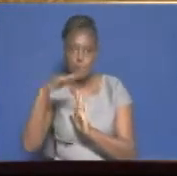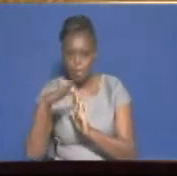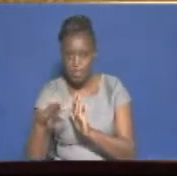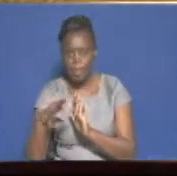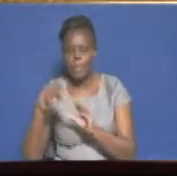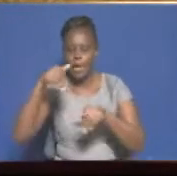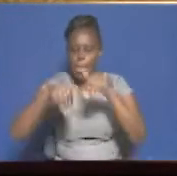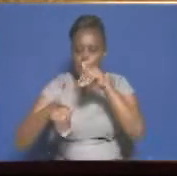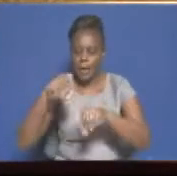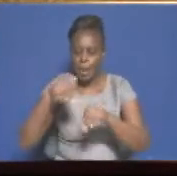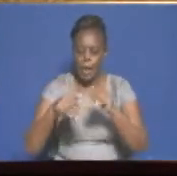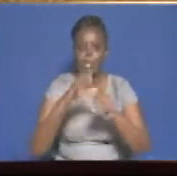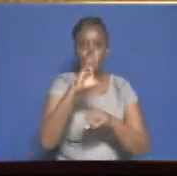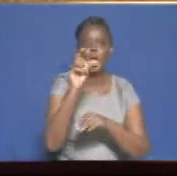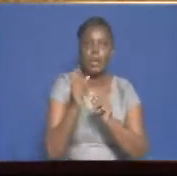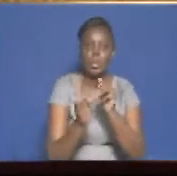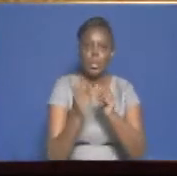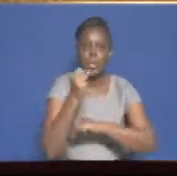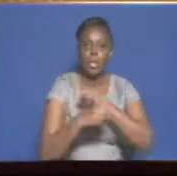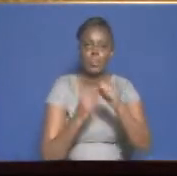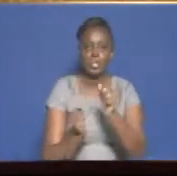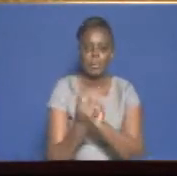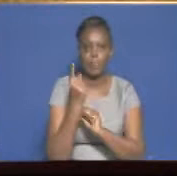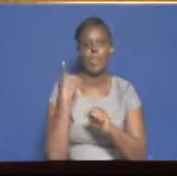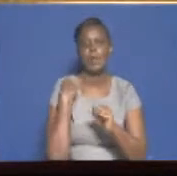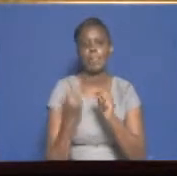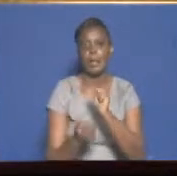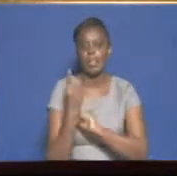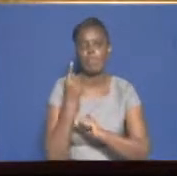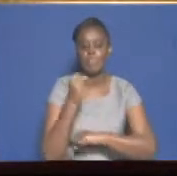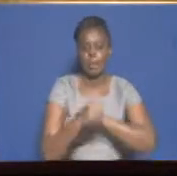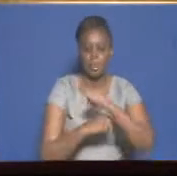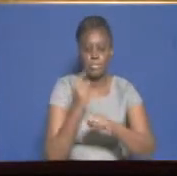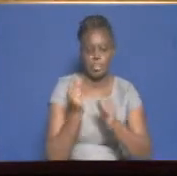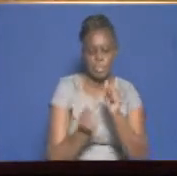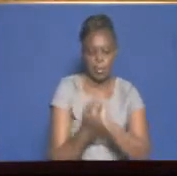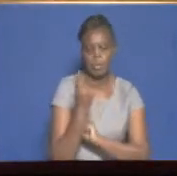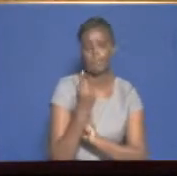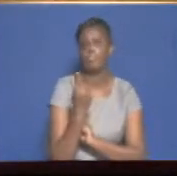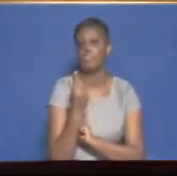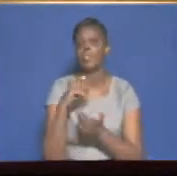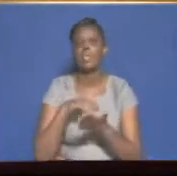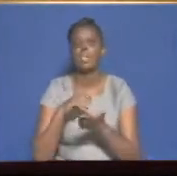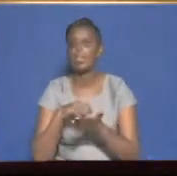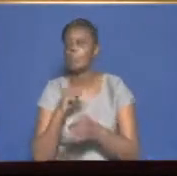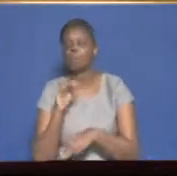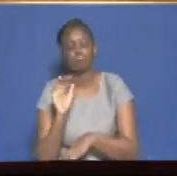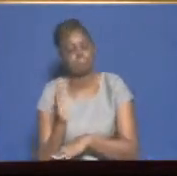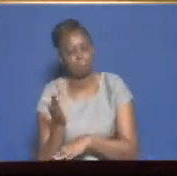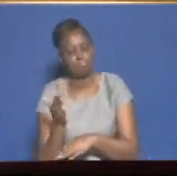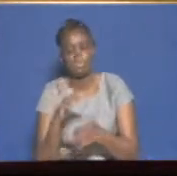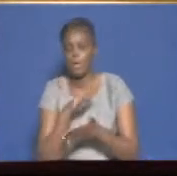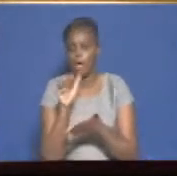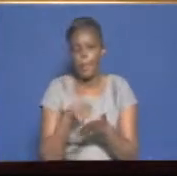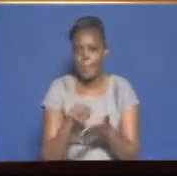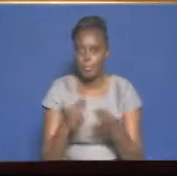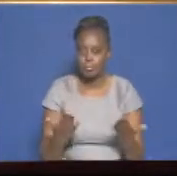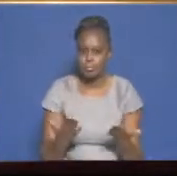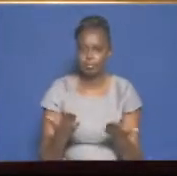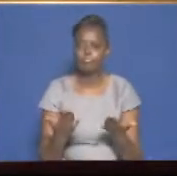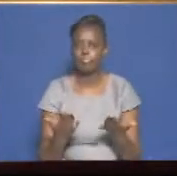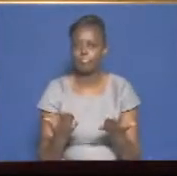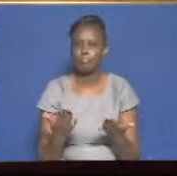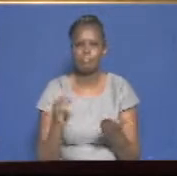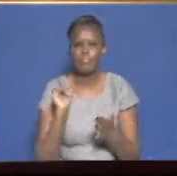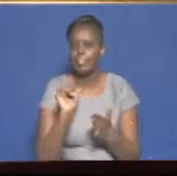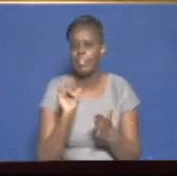Act 2011. In fact, it is number 11 of 2011. Just in case you may have doubts about that's what it